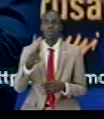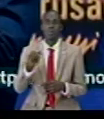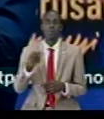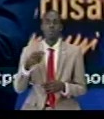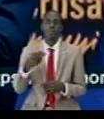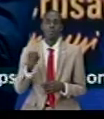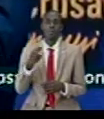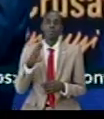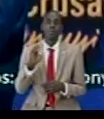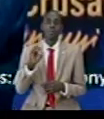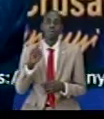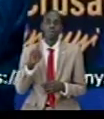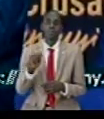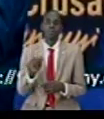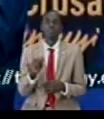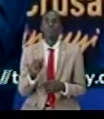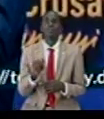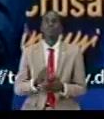Online.